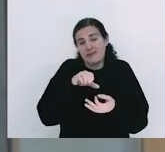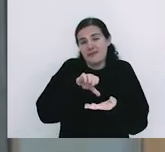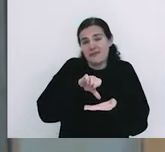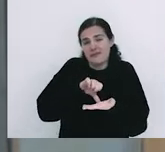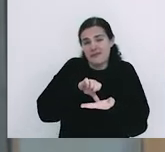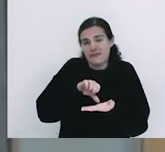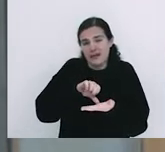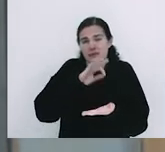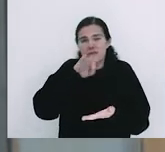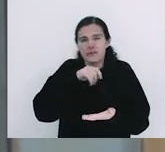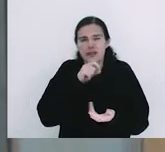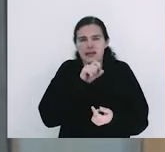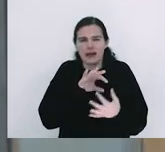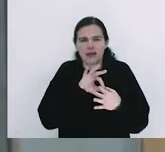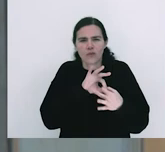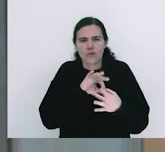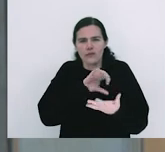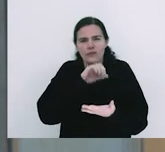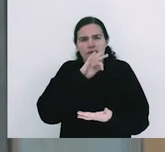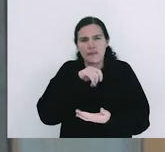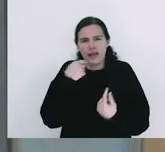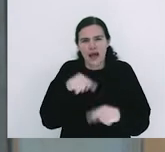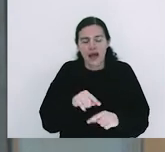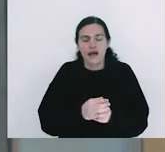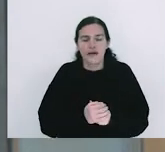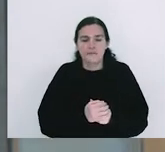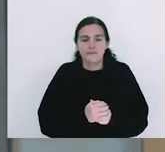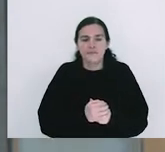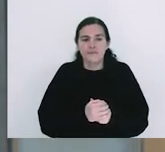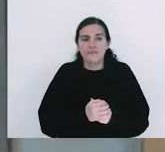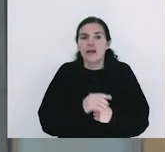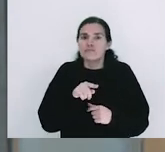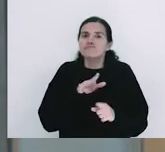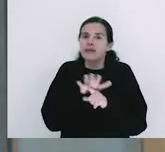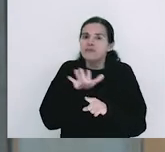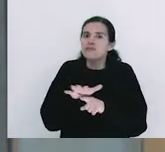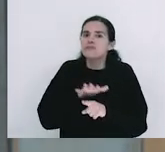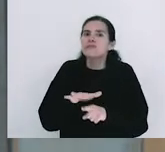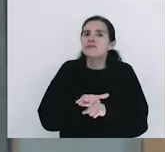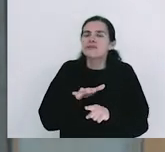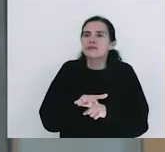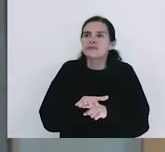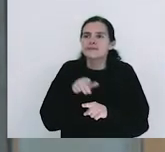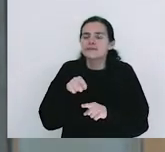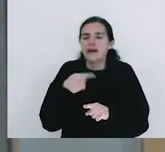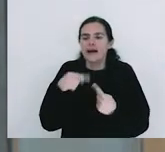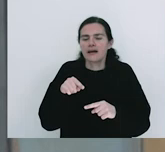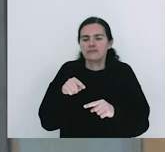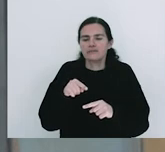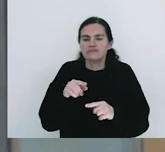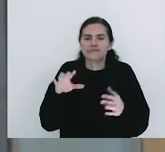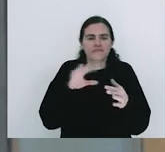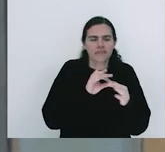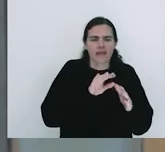familiale, this family cell, was a factor of alienation and